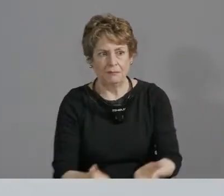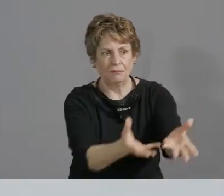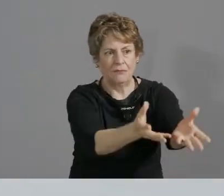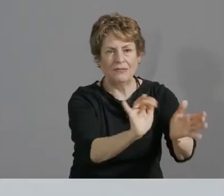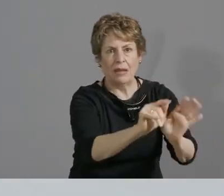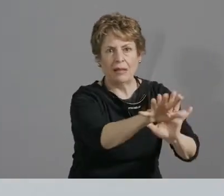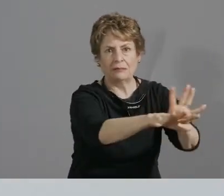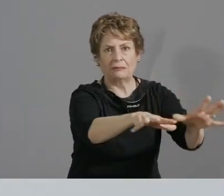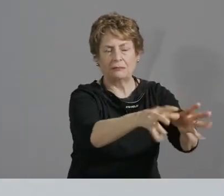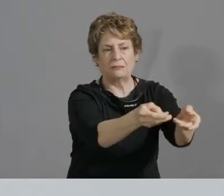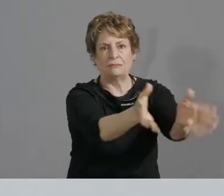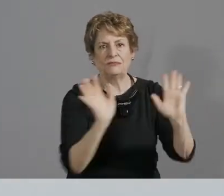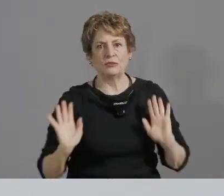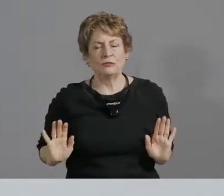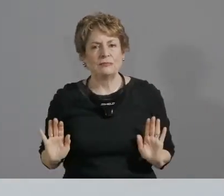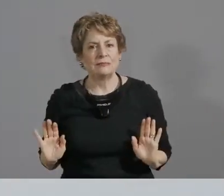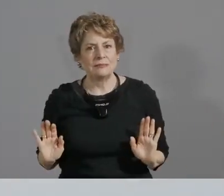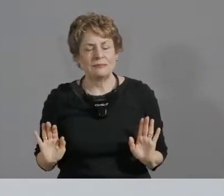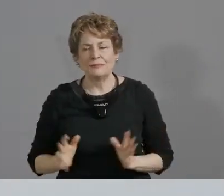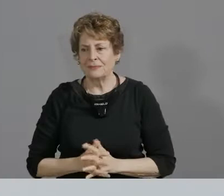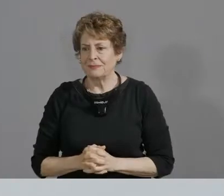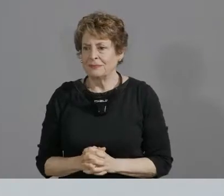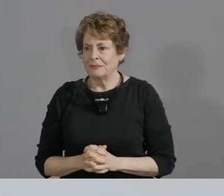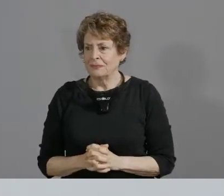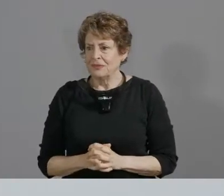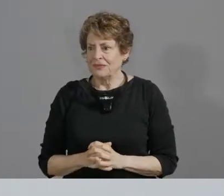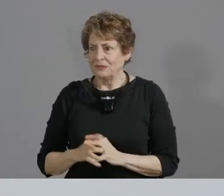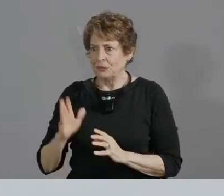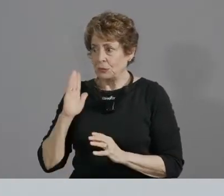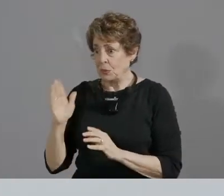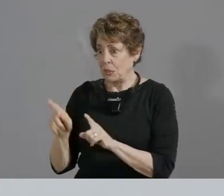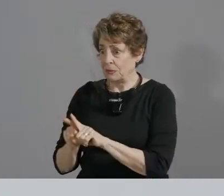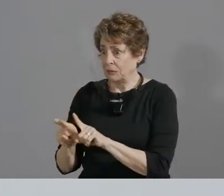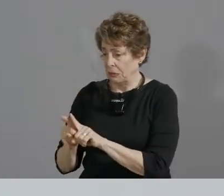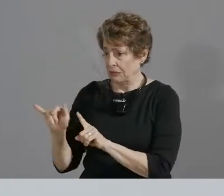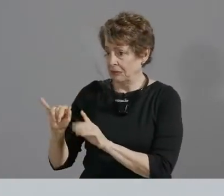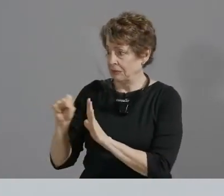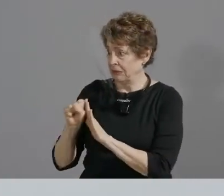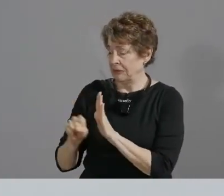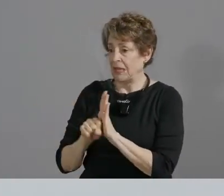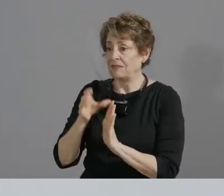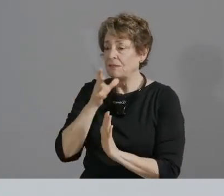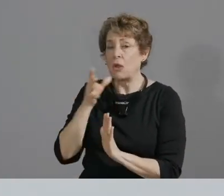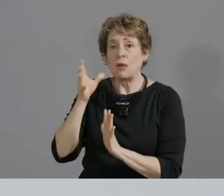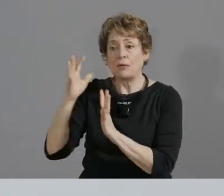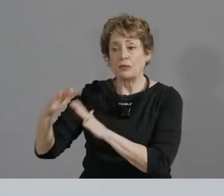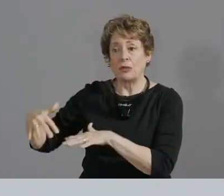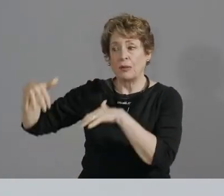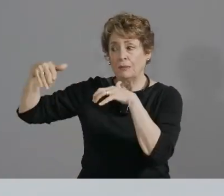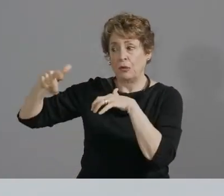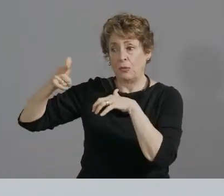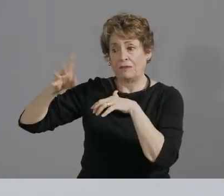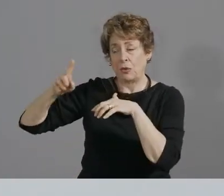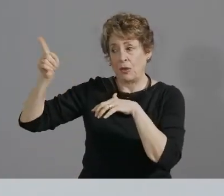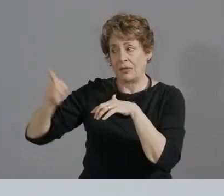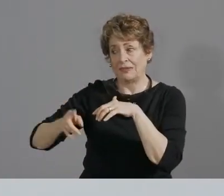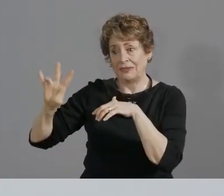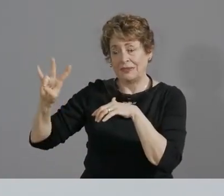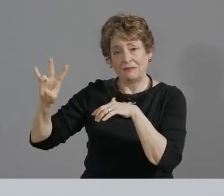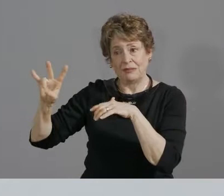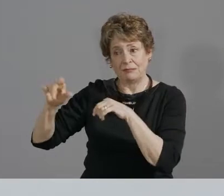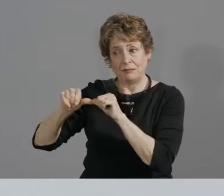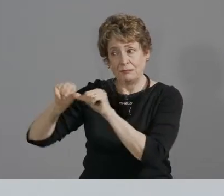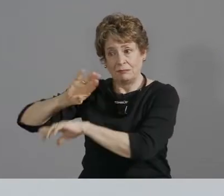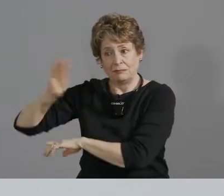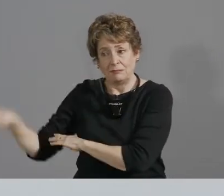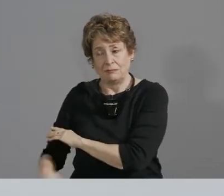Farm, 24-hour running site, or is there not such a demand? Or I don't know. Is there a time frame that